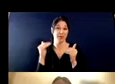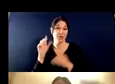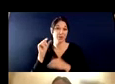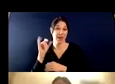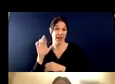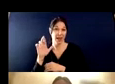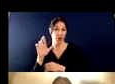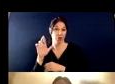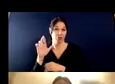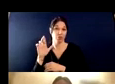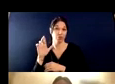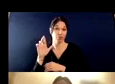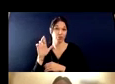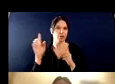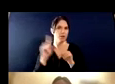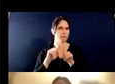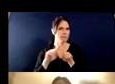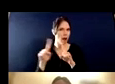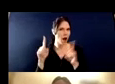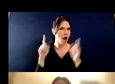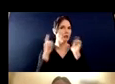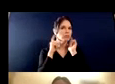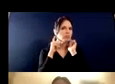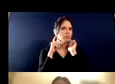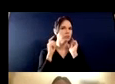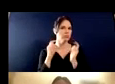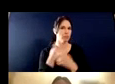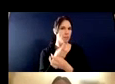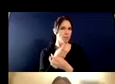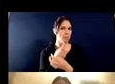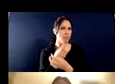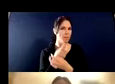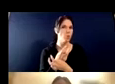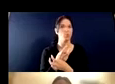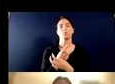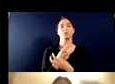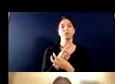However, the bone conduction hearing levels are also